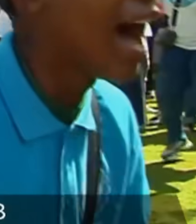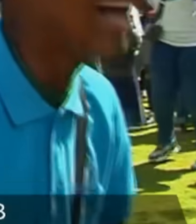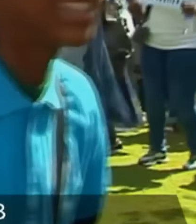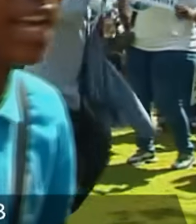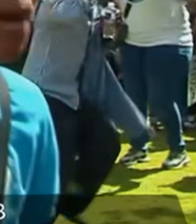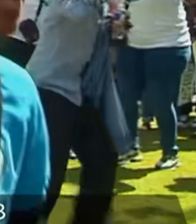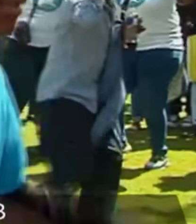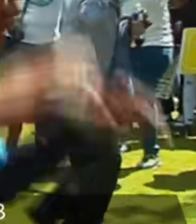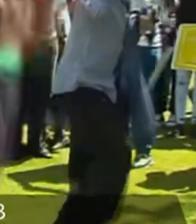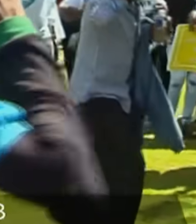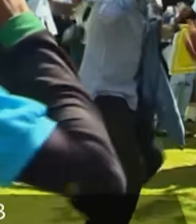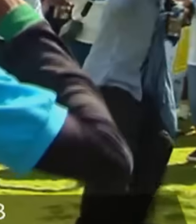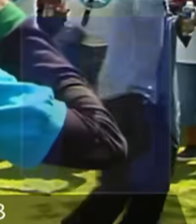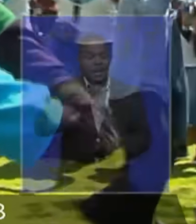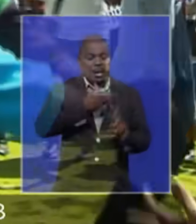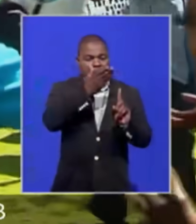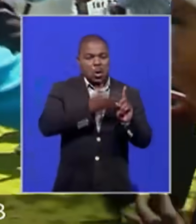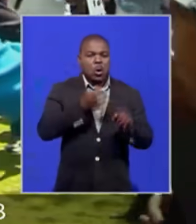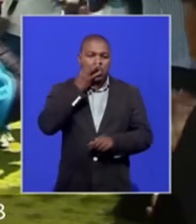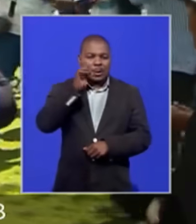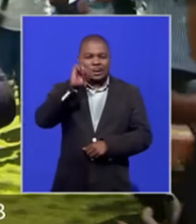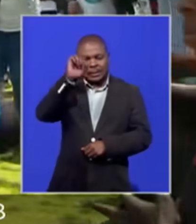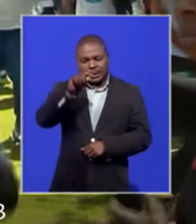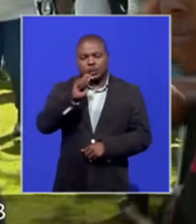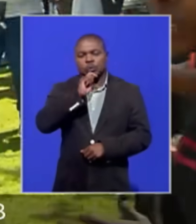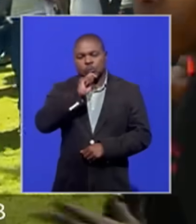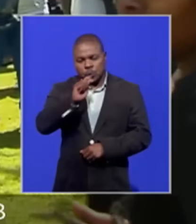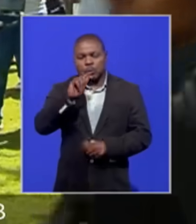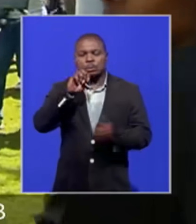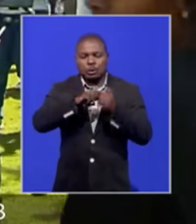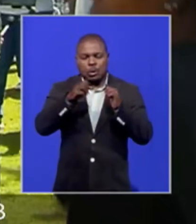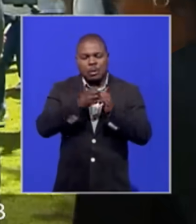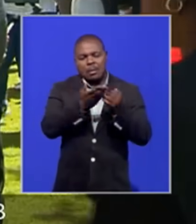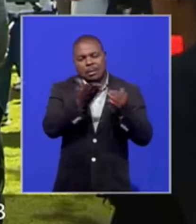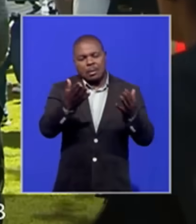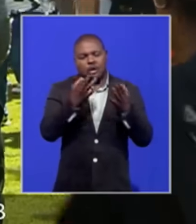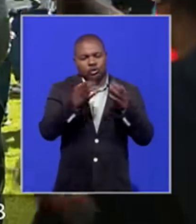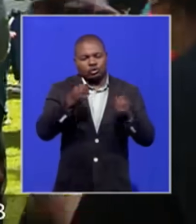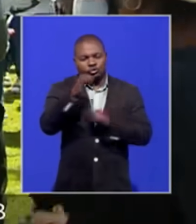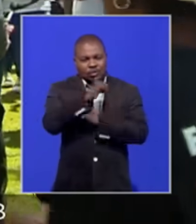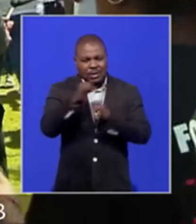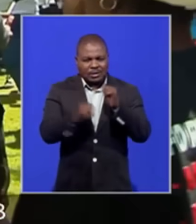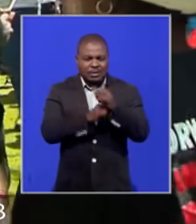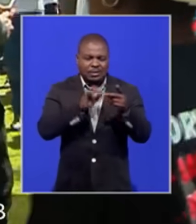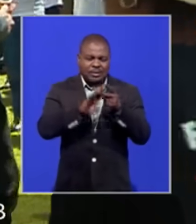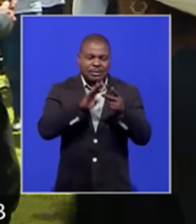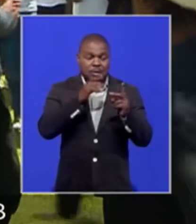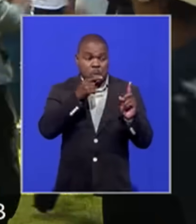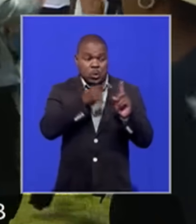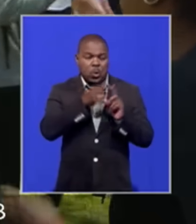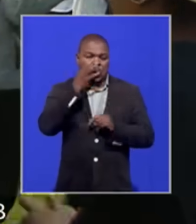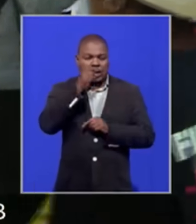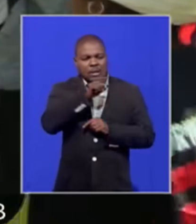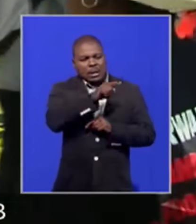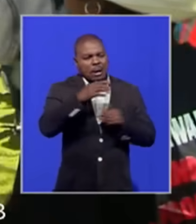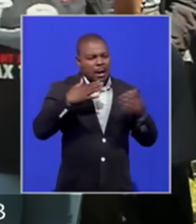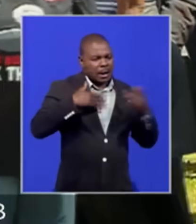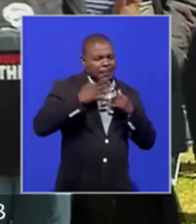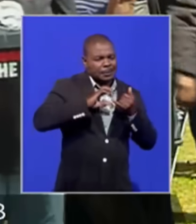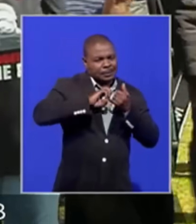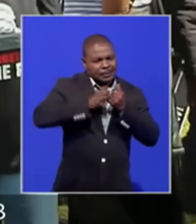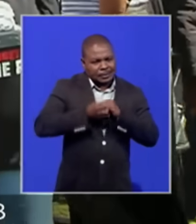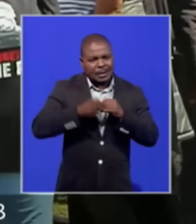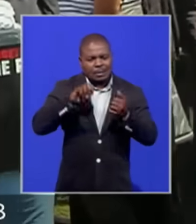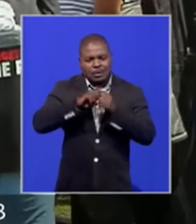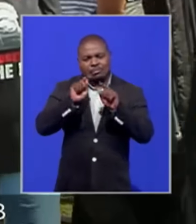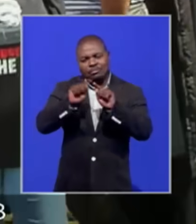metsi. Meyara o amogetše seemo seo se hlobaetšago mabapi le mananeo kgoparara le go gatelela gore ba taolo ba swaragane le go rarolla